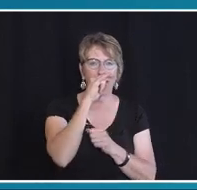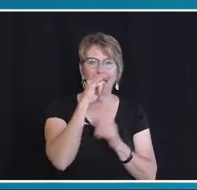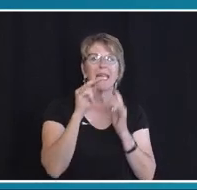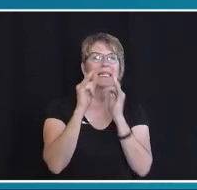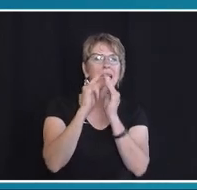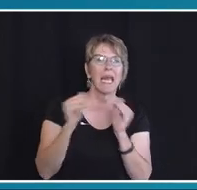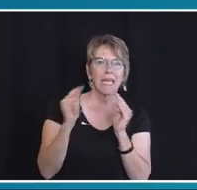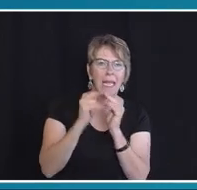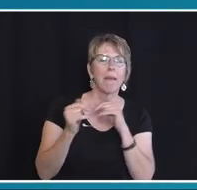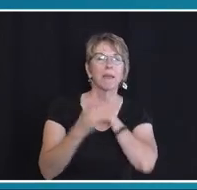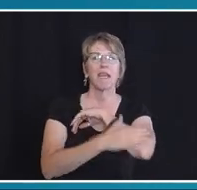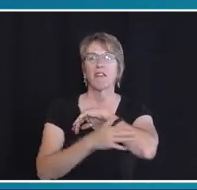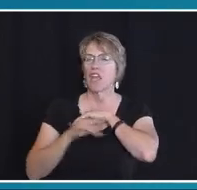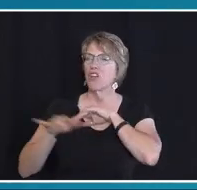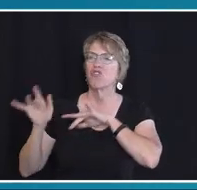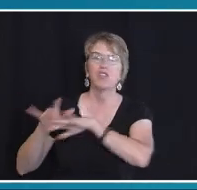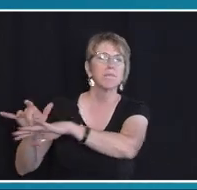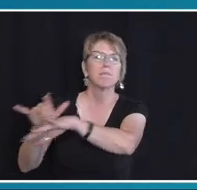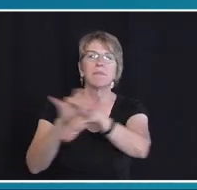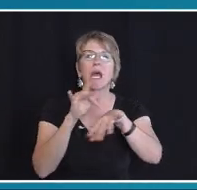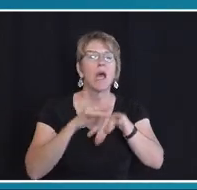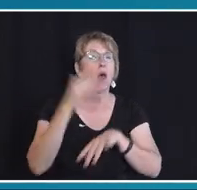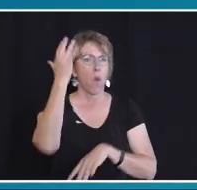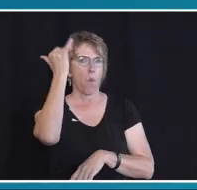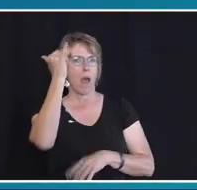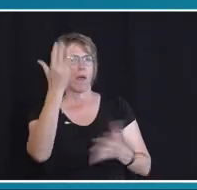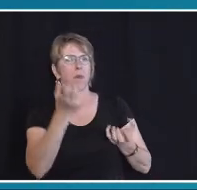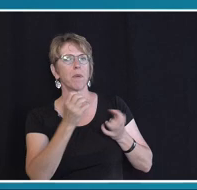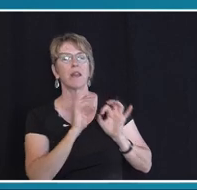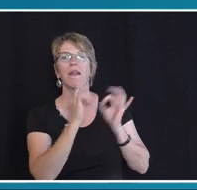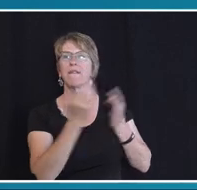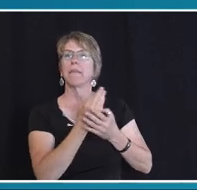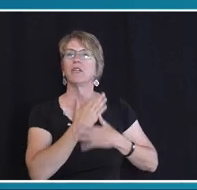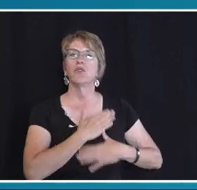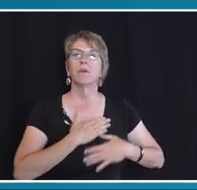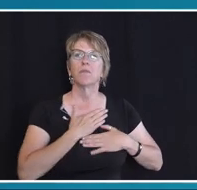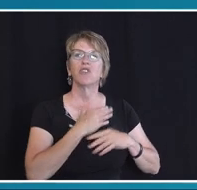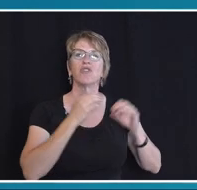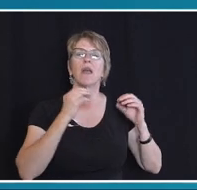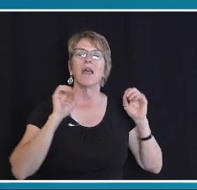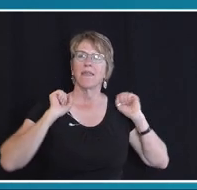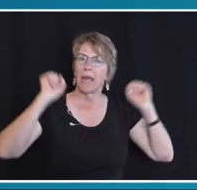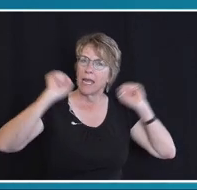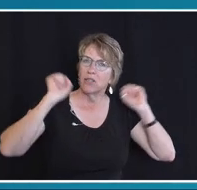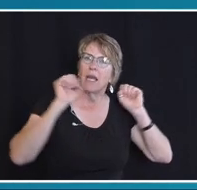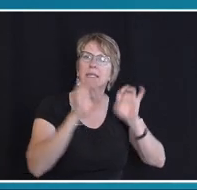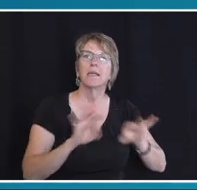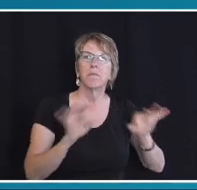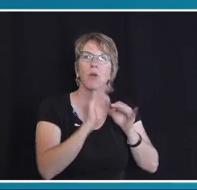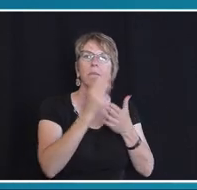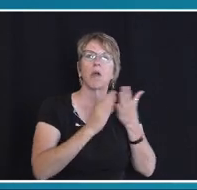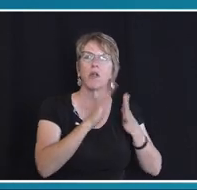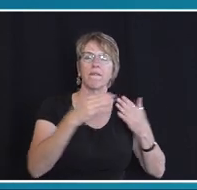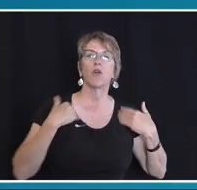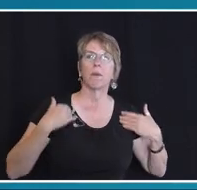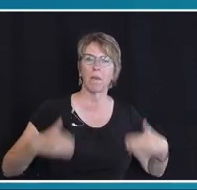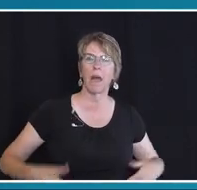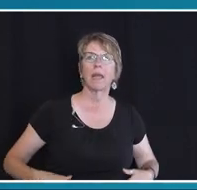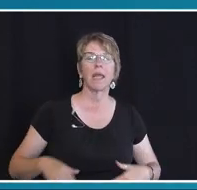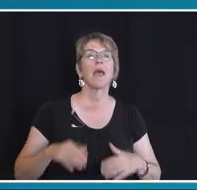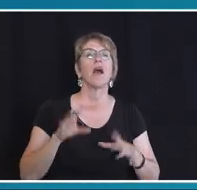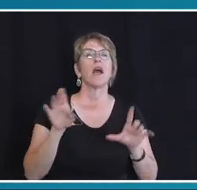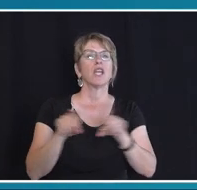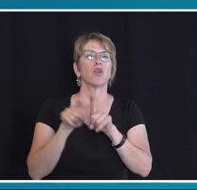country because we want them to appreciate what exercise does for your body physically and mentally, and being outside